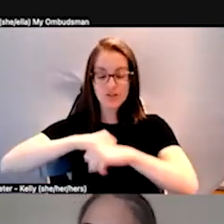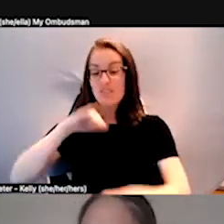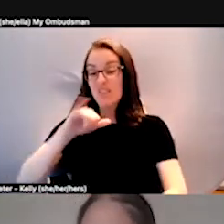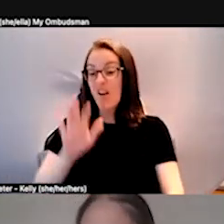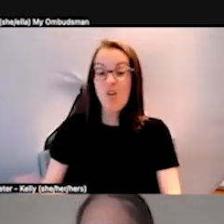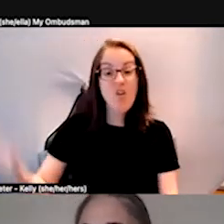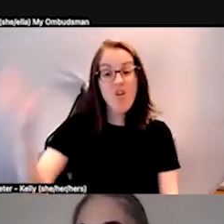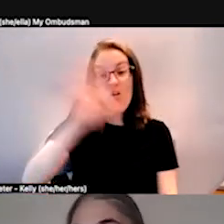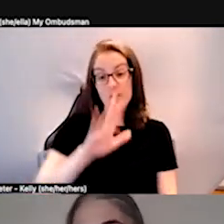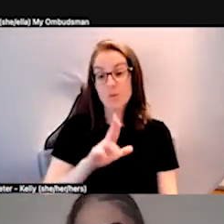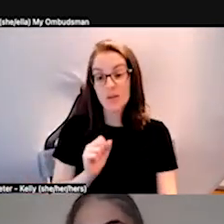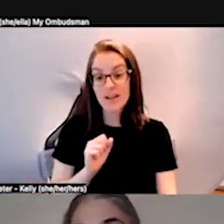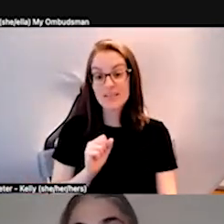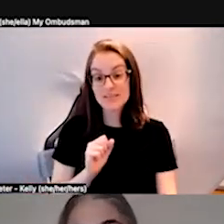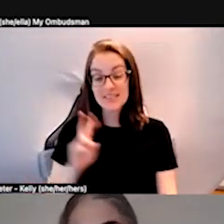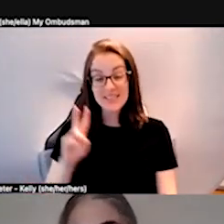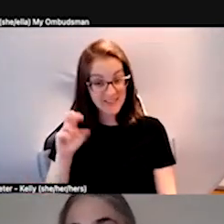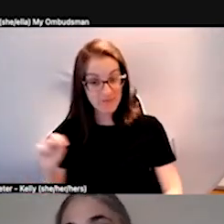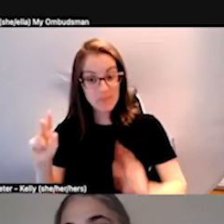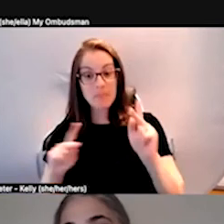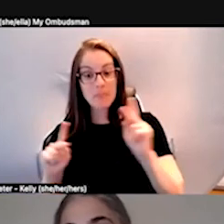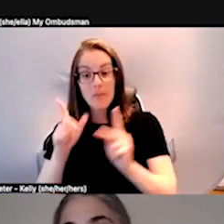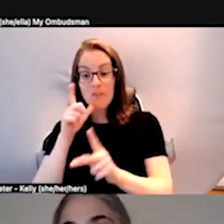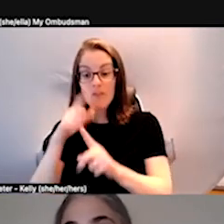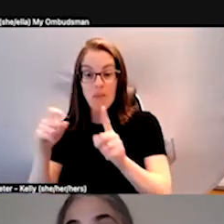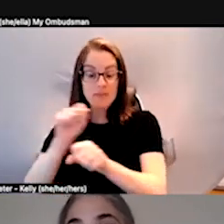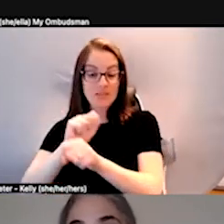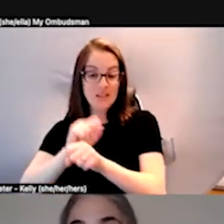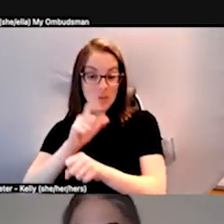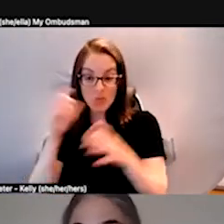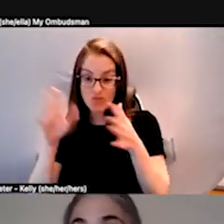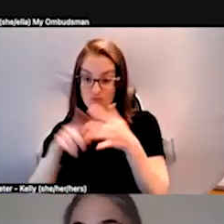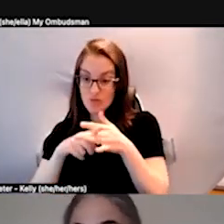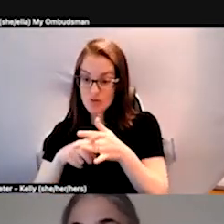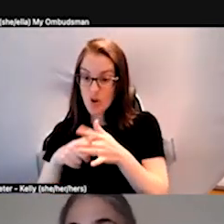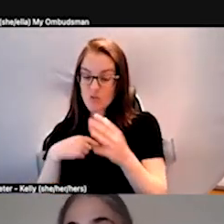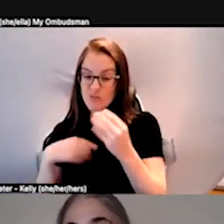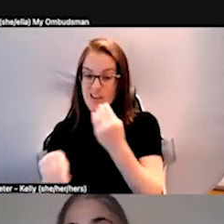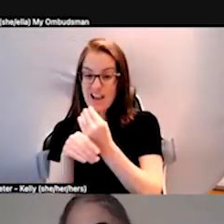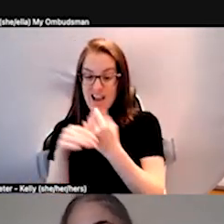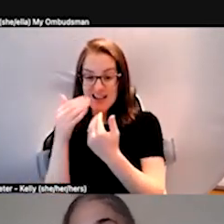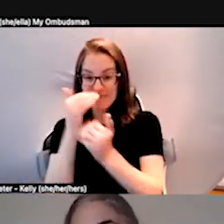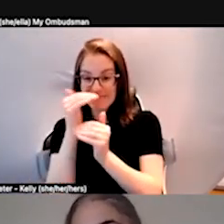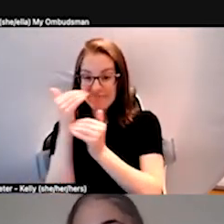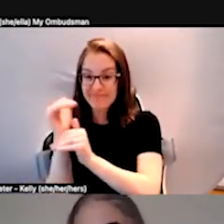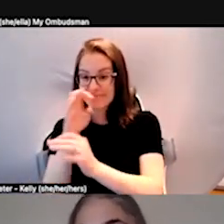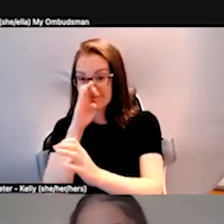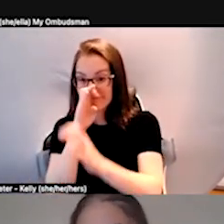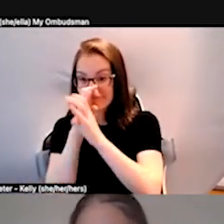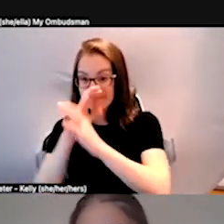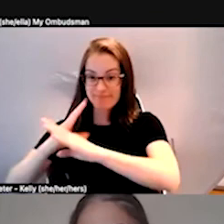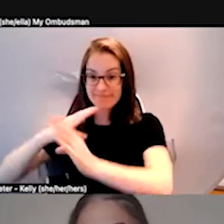even people in the states that I mentioned a few slides ago that have started increasing restrictions of access to gender